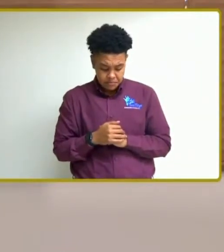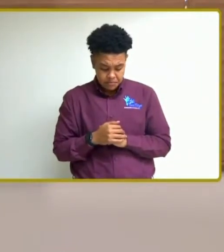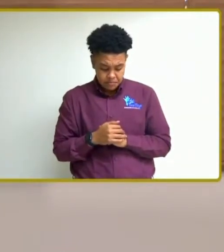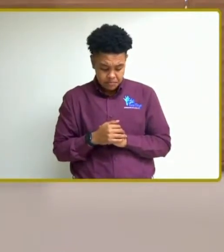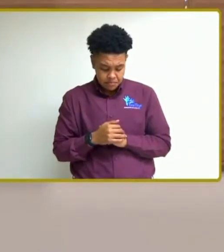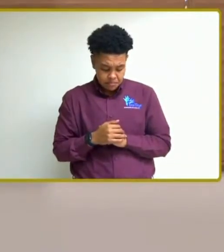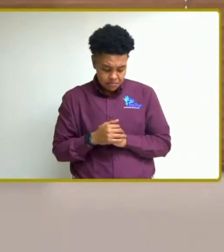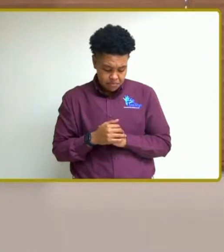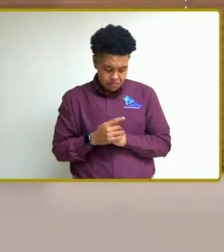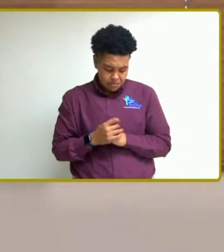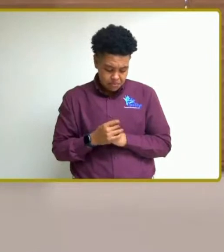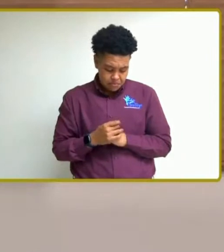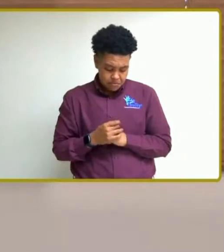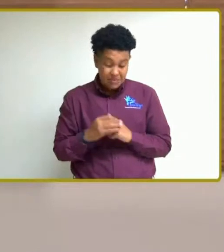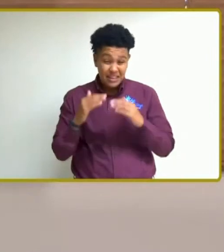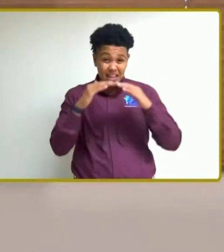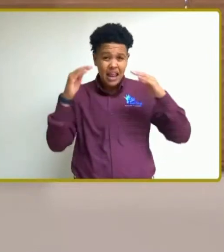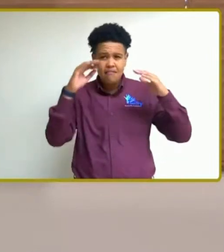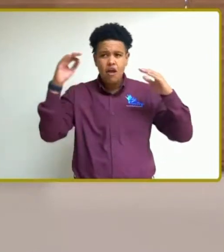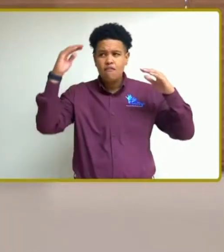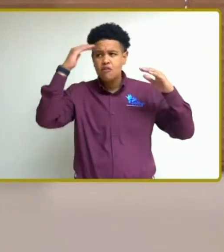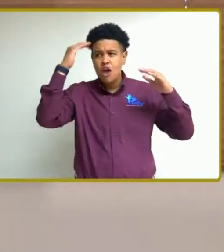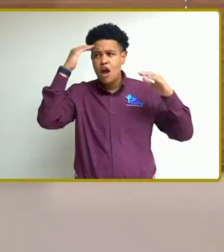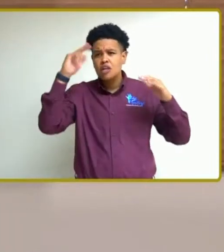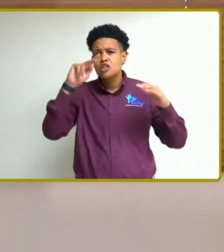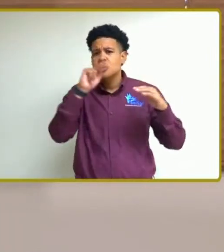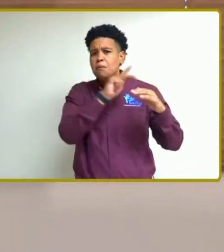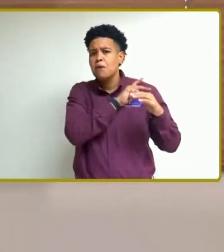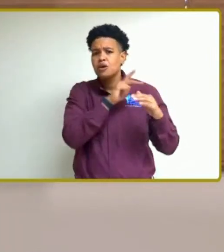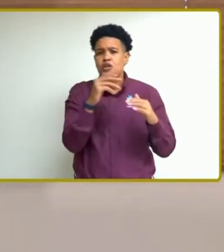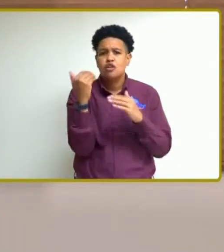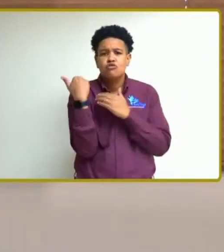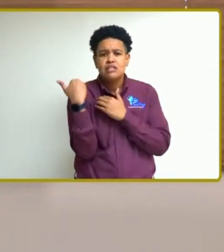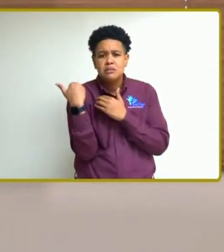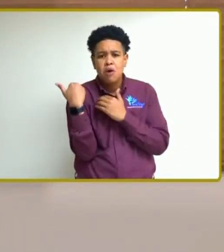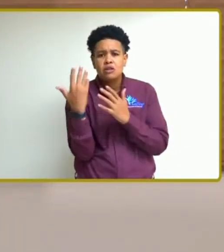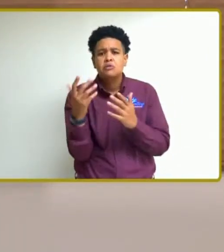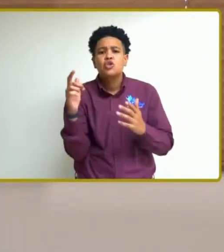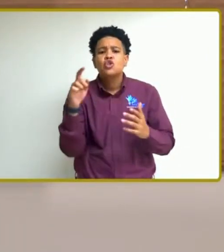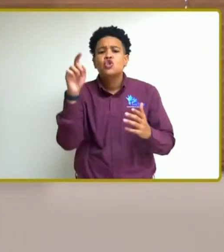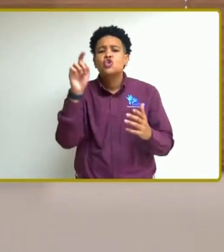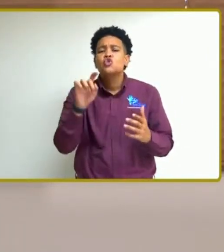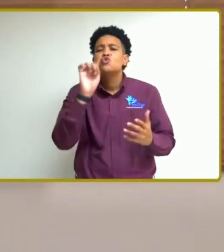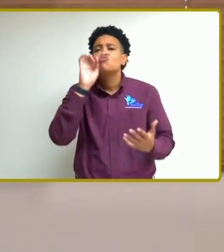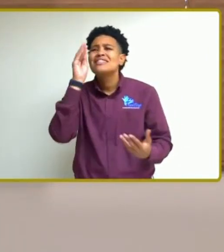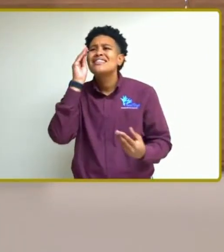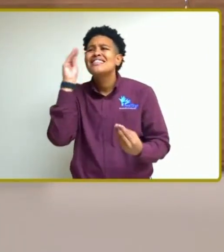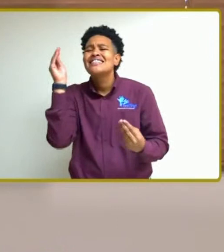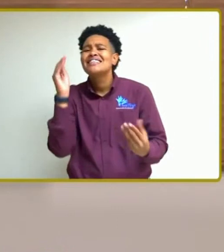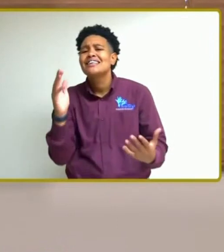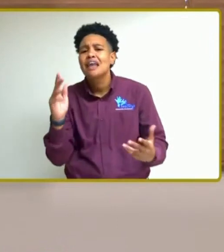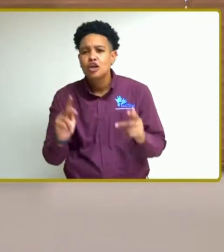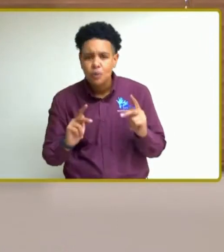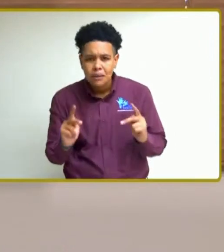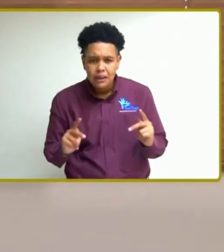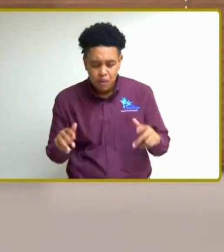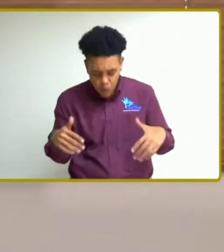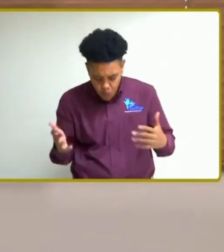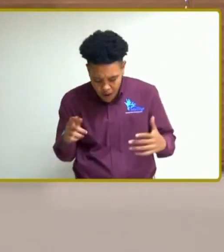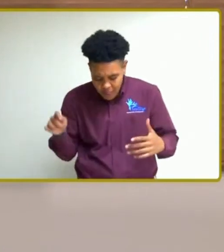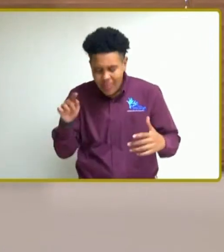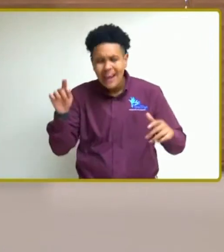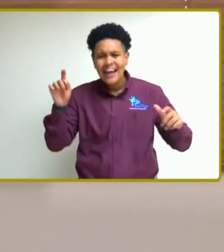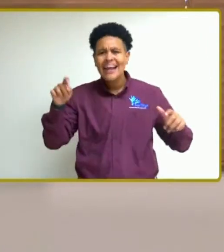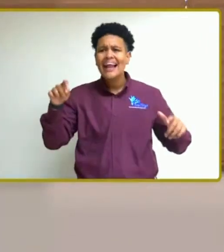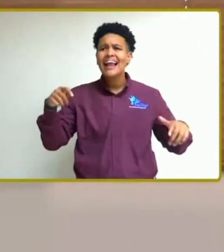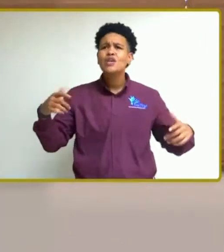level of knowledge, the personal responsibility should dictate to persons that they need